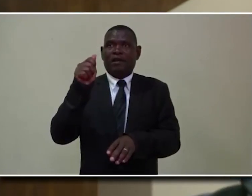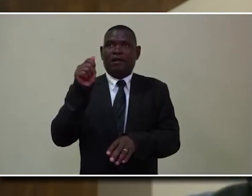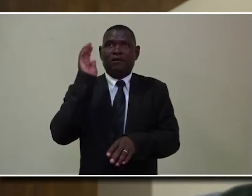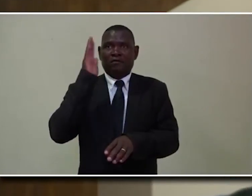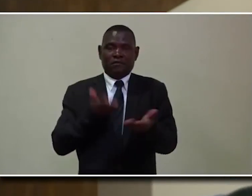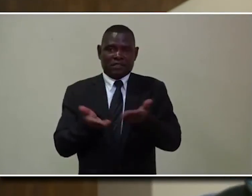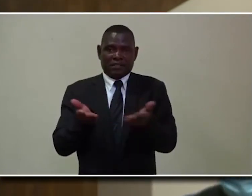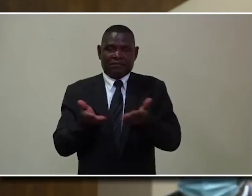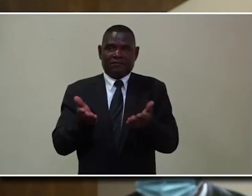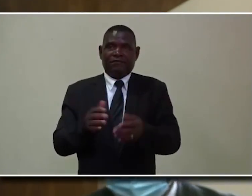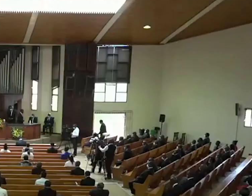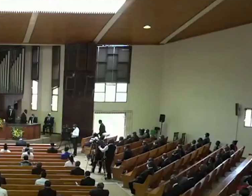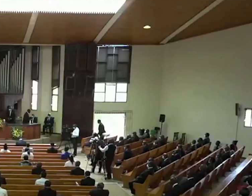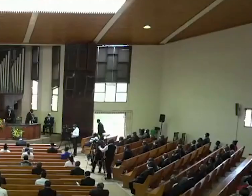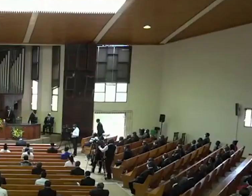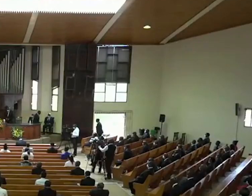na azatumikira.